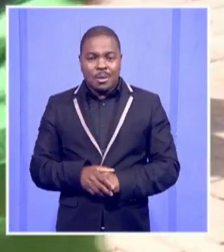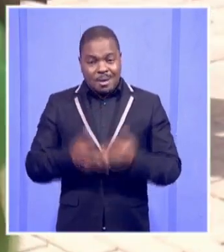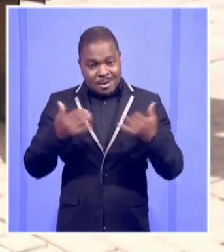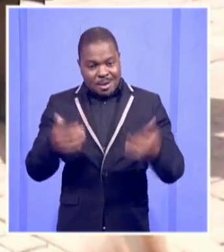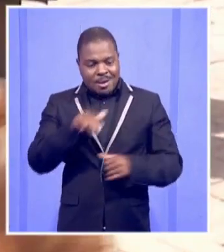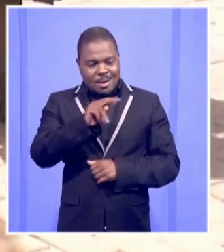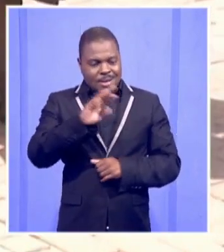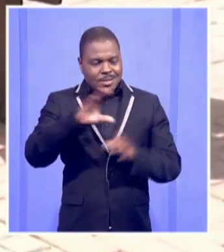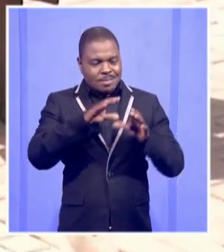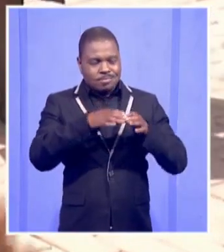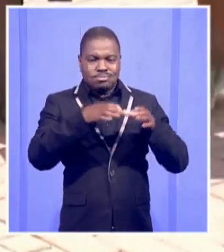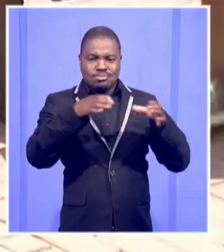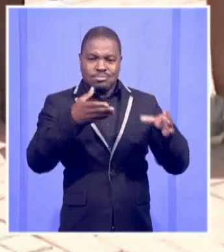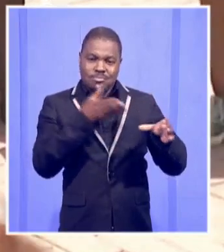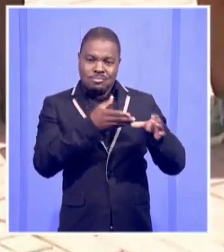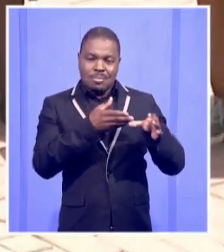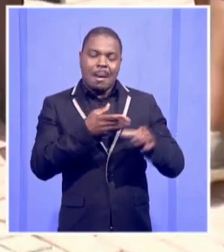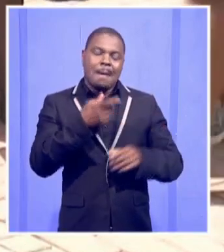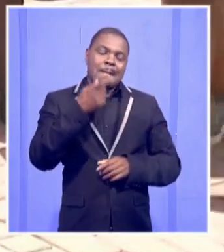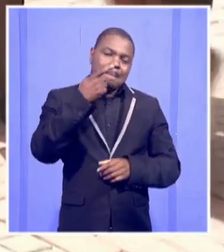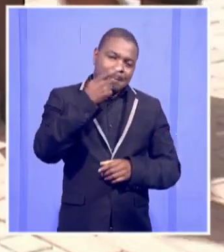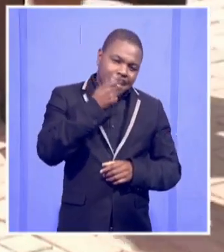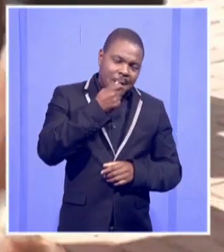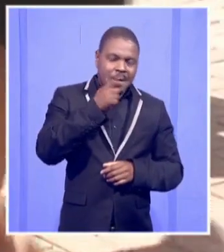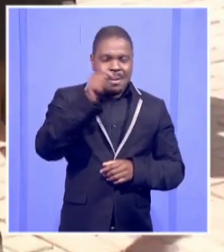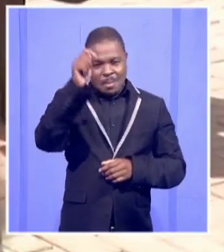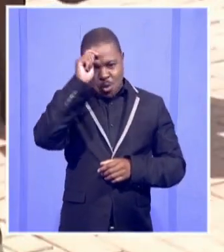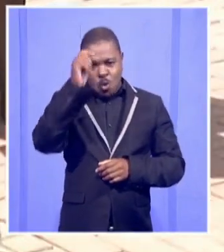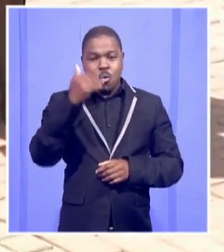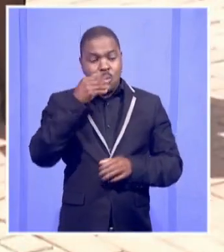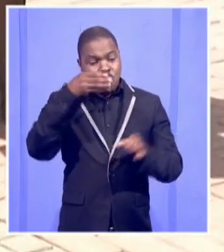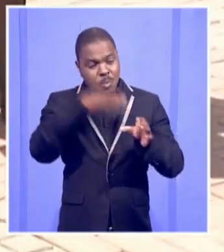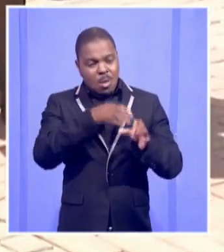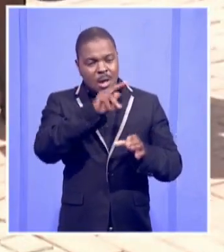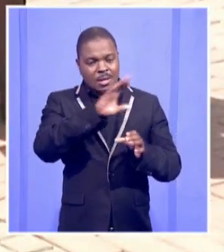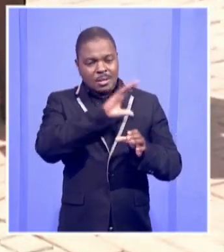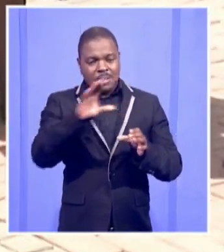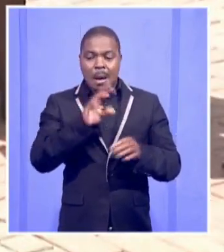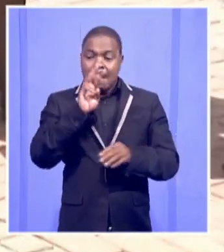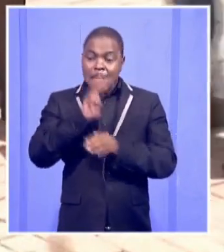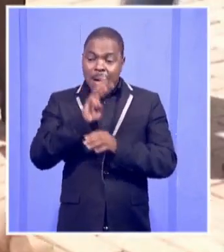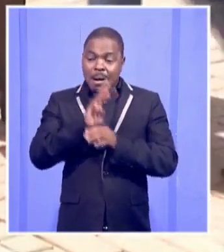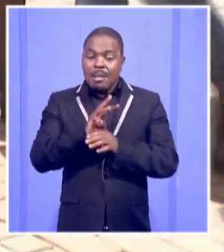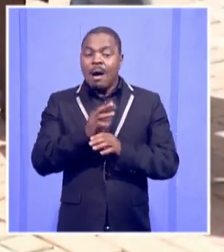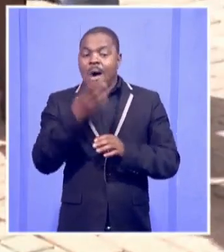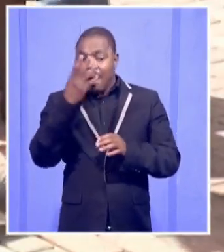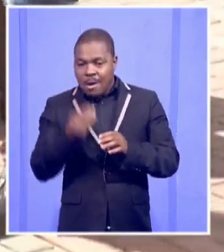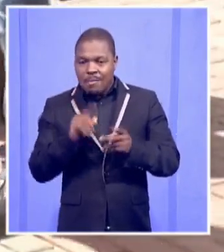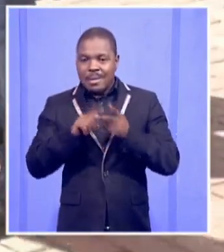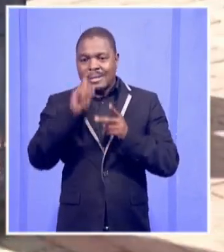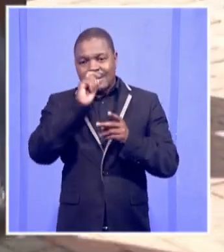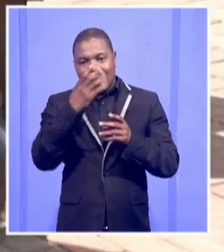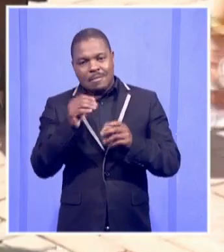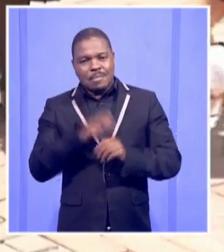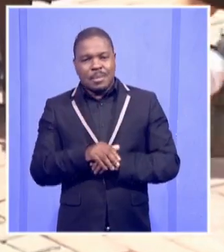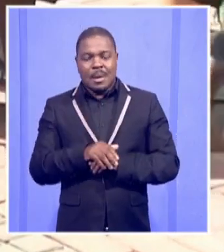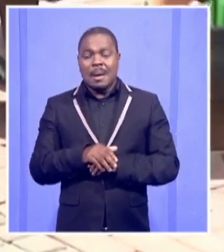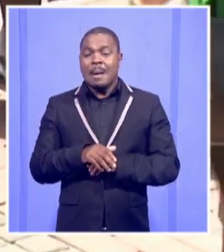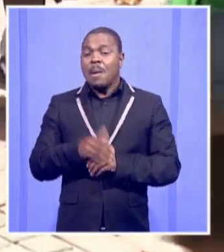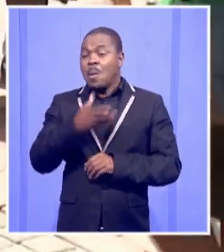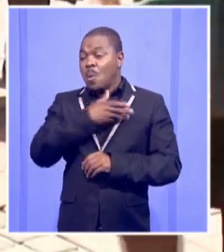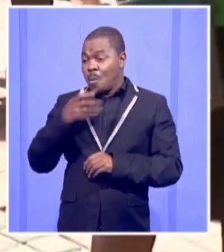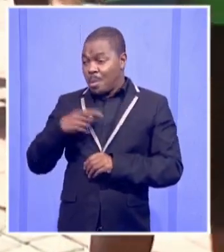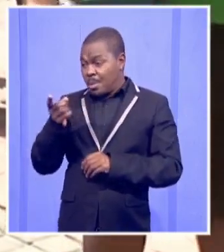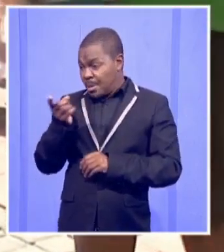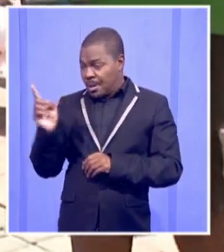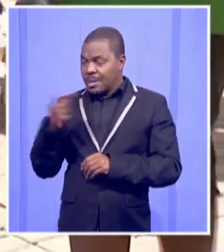ANC to be. That the men and the boys that we had in the ANC were mothered and they had sisters. And these women are women that did not decide